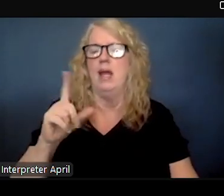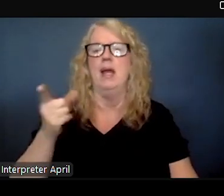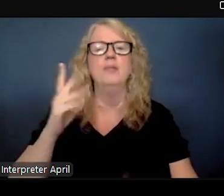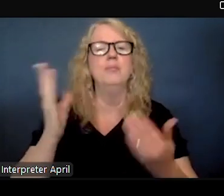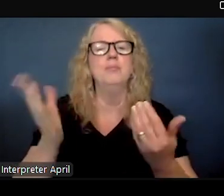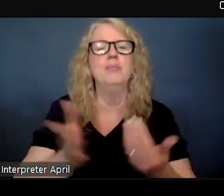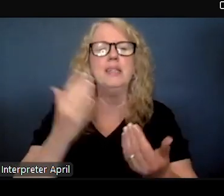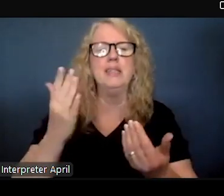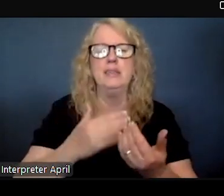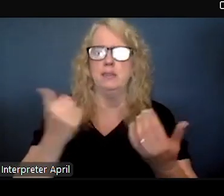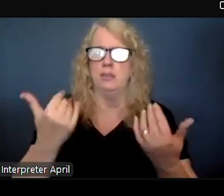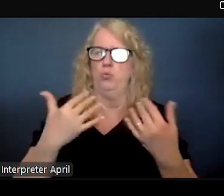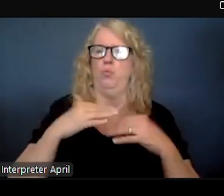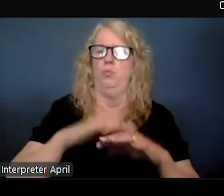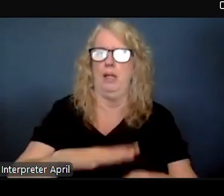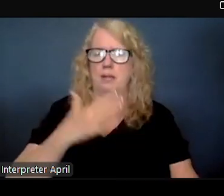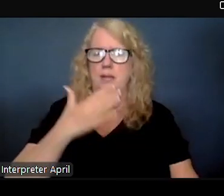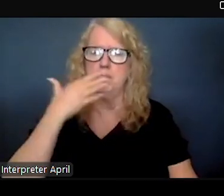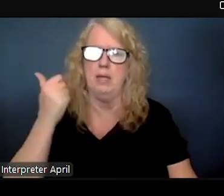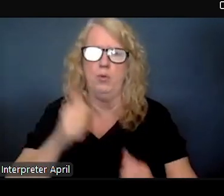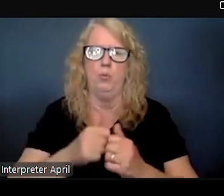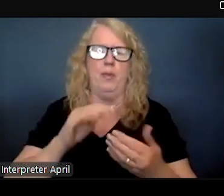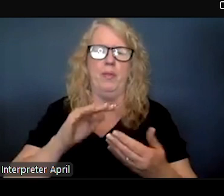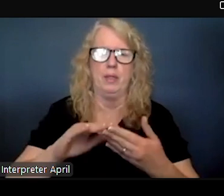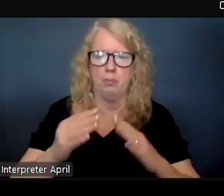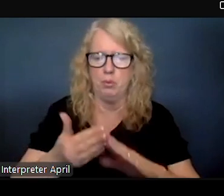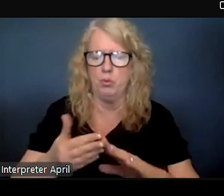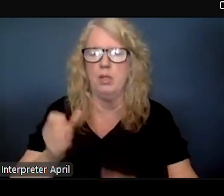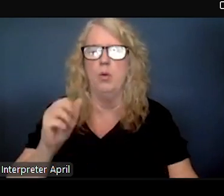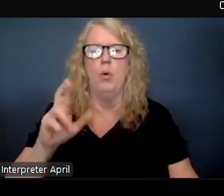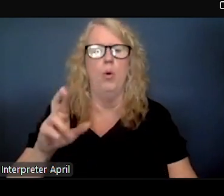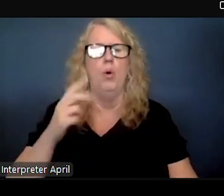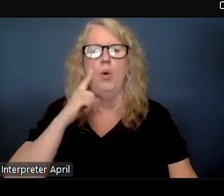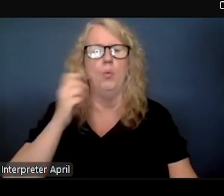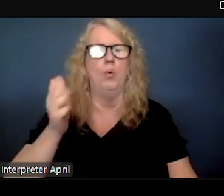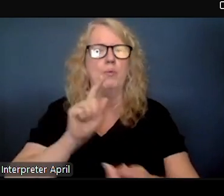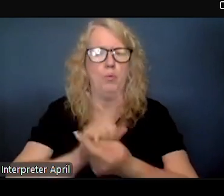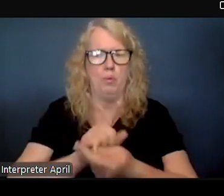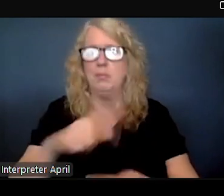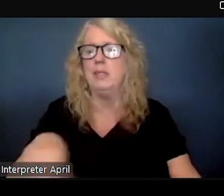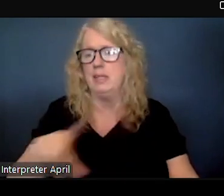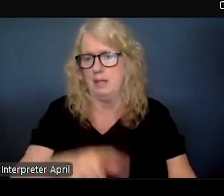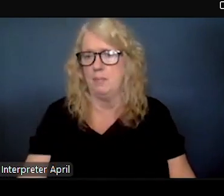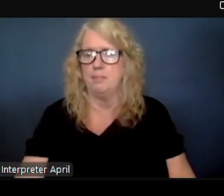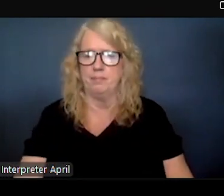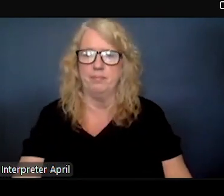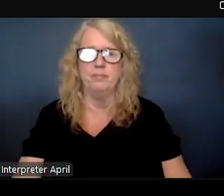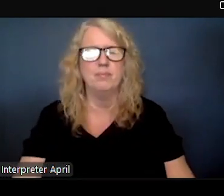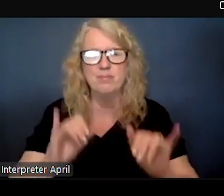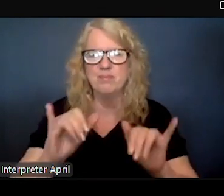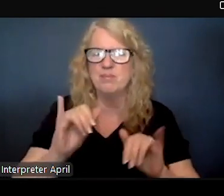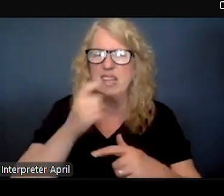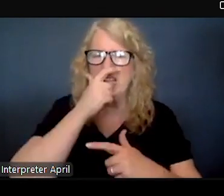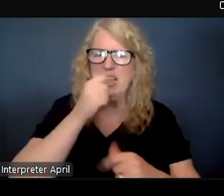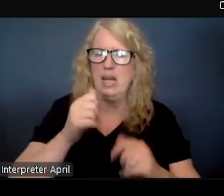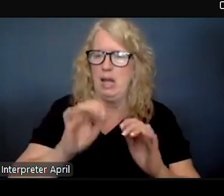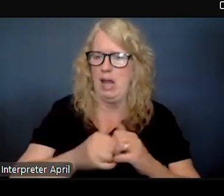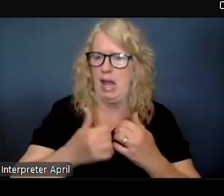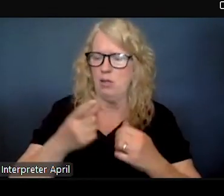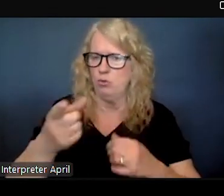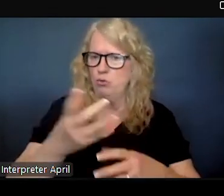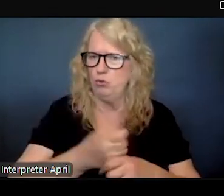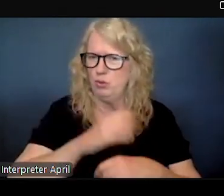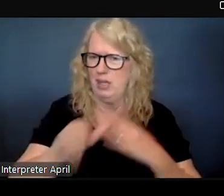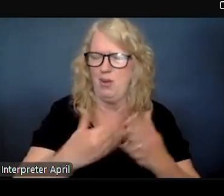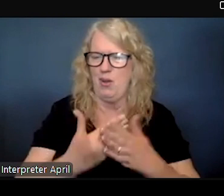to just blend in with the community, or wherever we're meeting them. That's interesting. And how did you guys get all